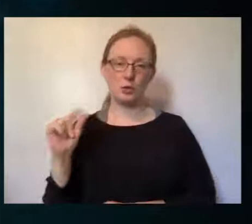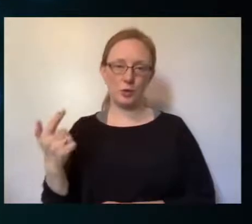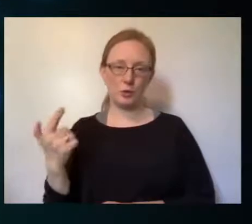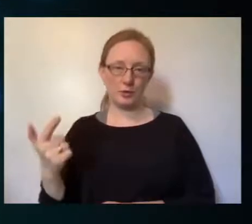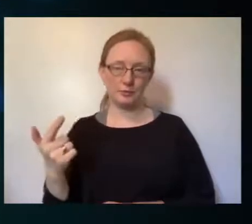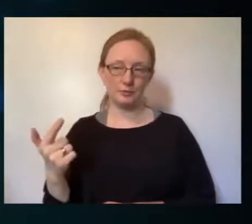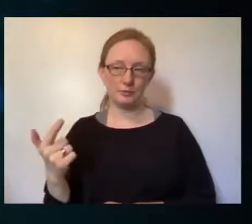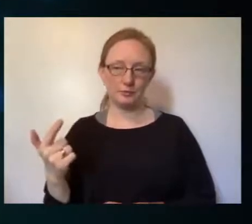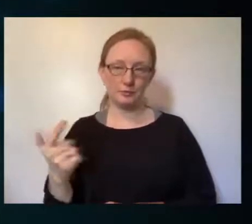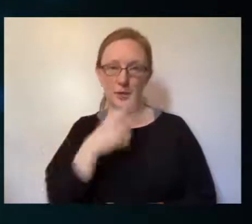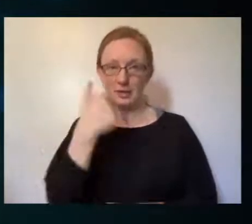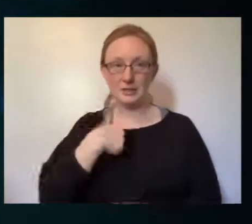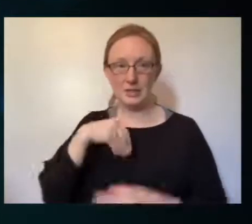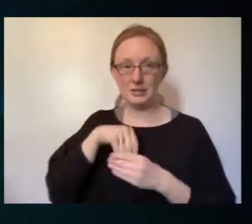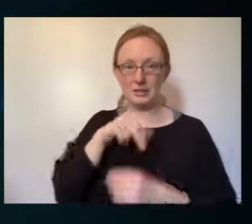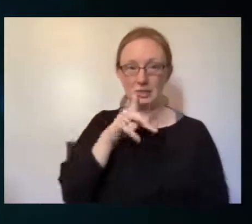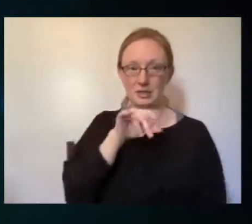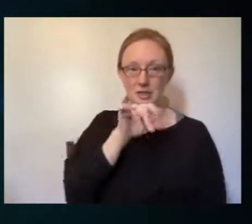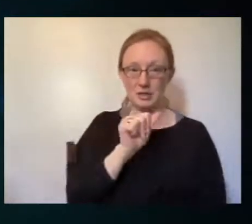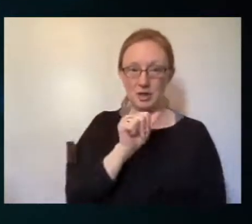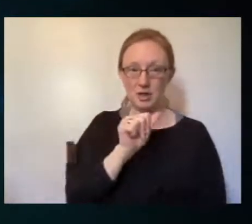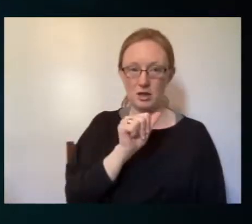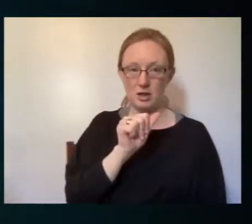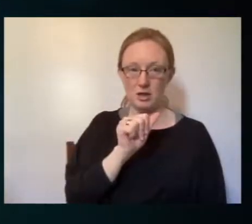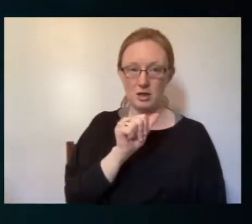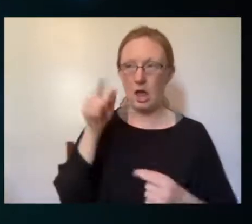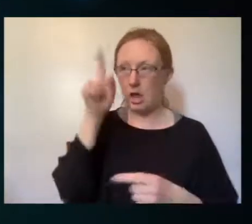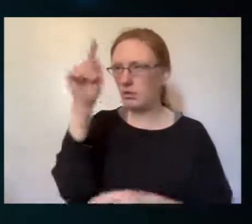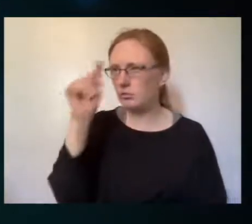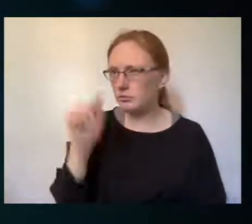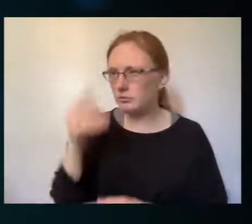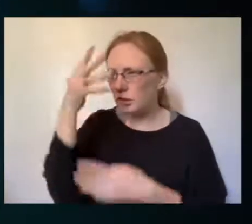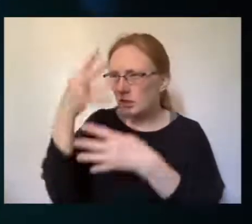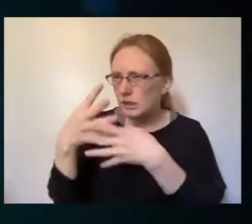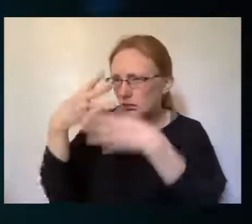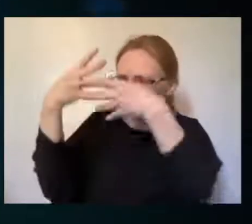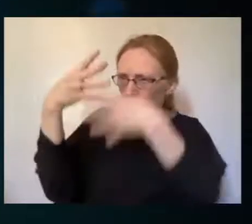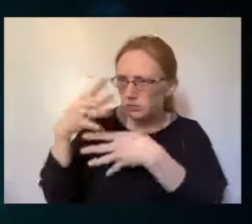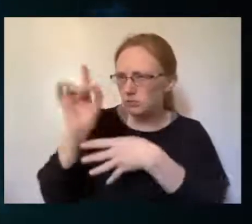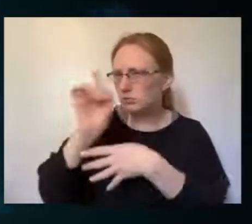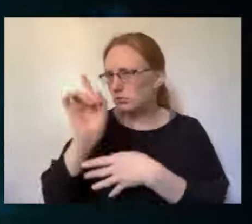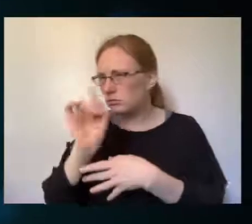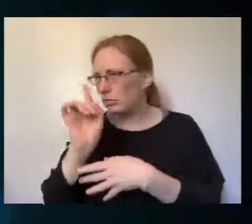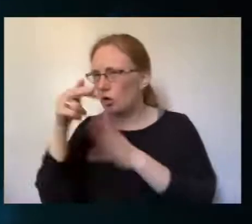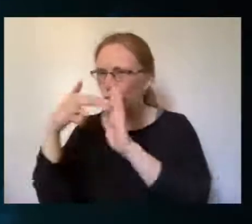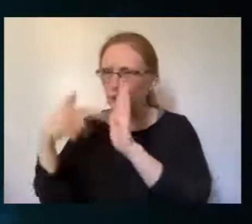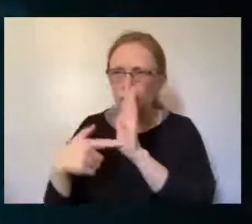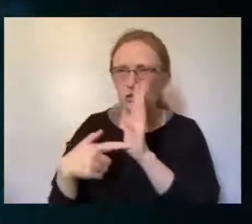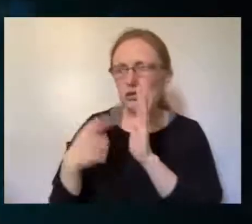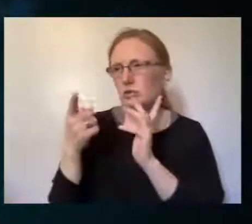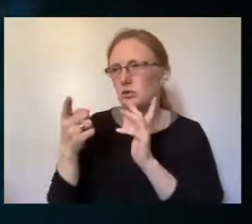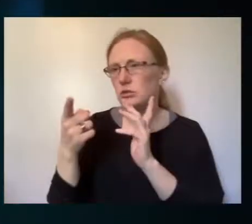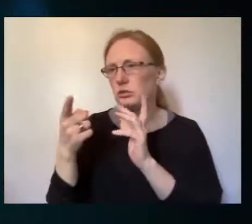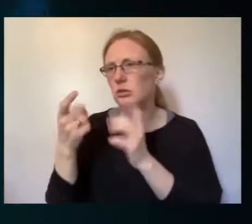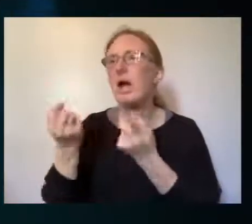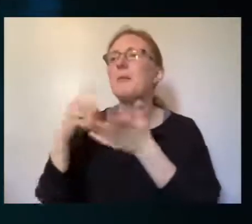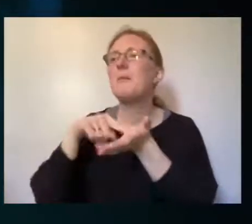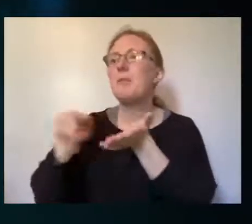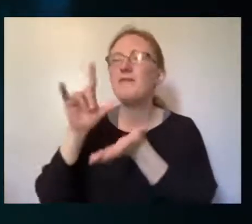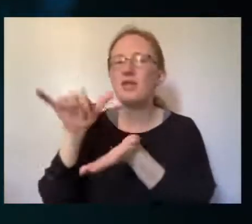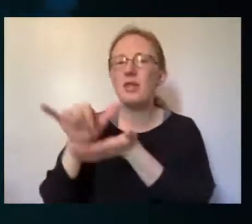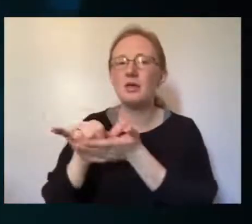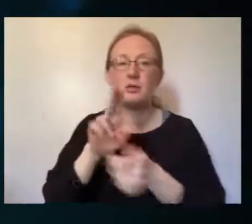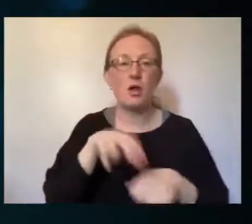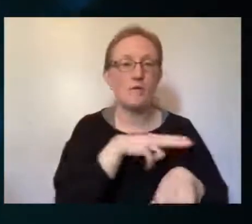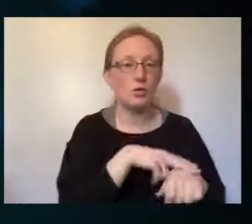And because I'm in Kenya and I'm Kenyan, when I went through the list of, you know, what registration amount do I pay for, of course,